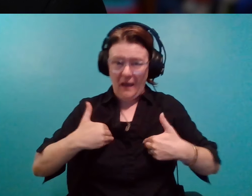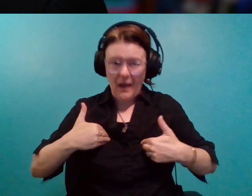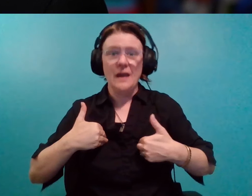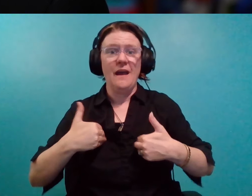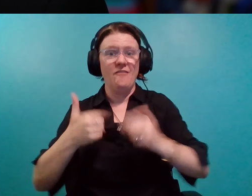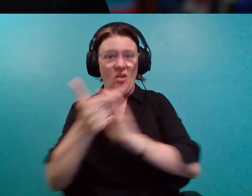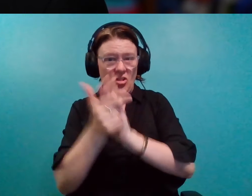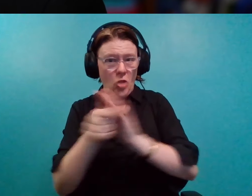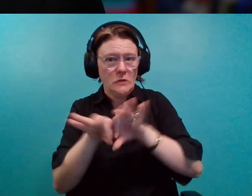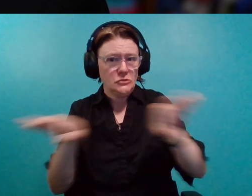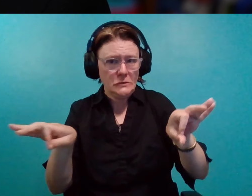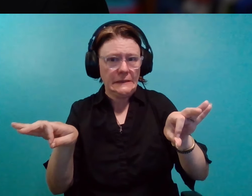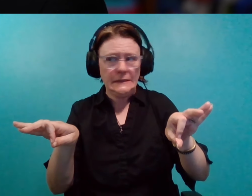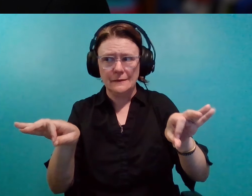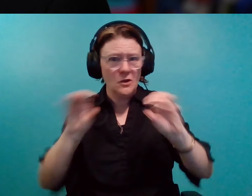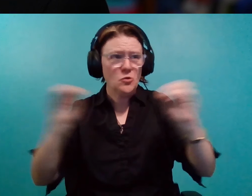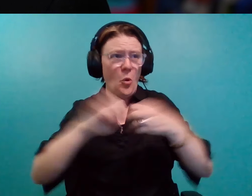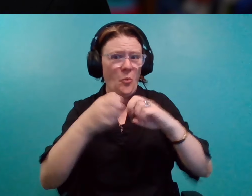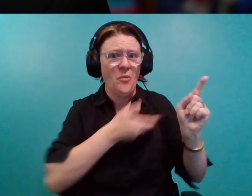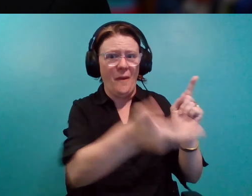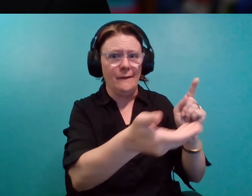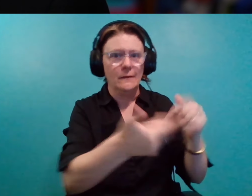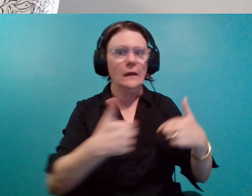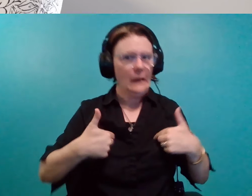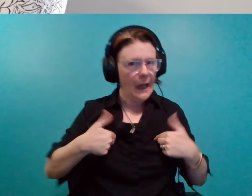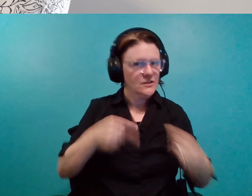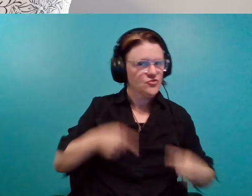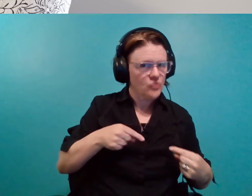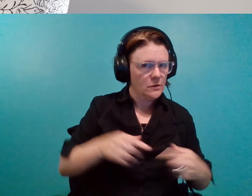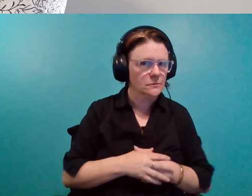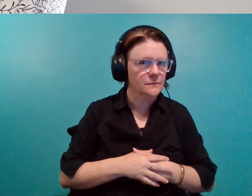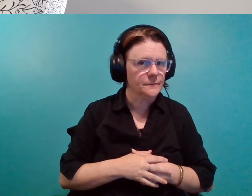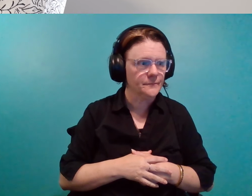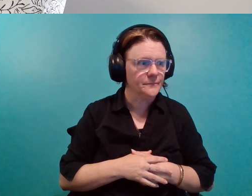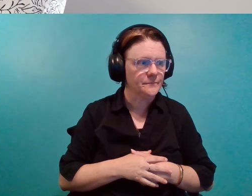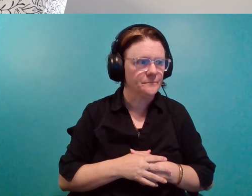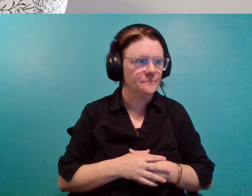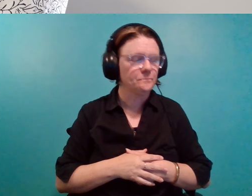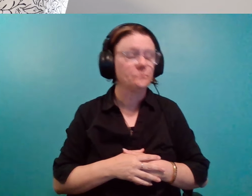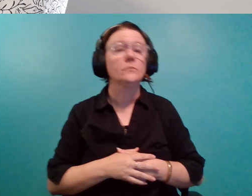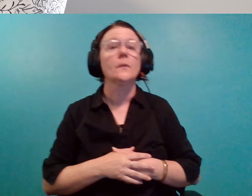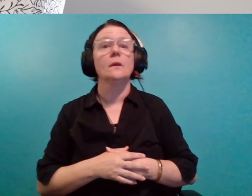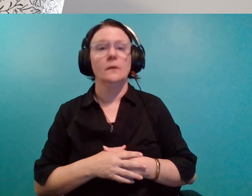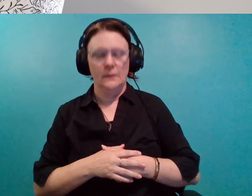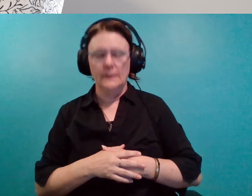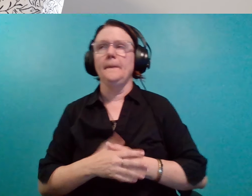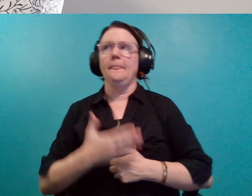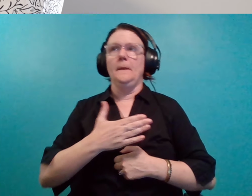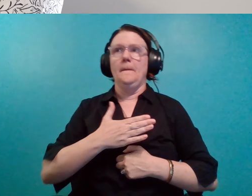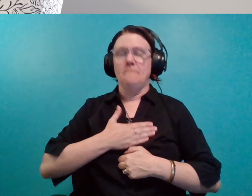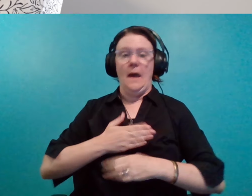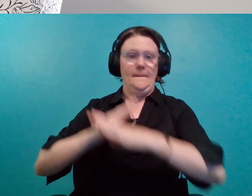shouldn't have had a problem getting a job. So The barriers have been,